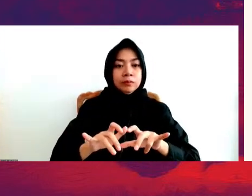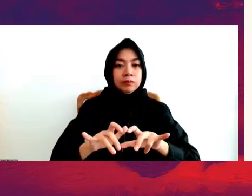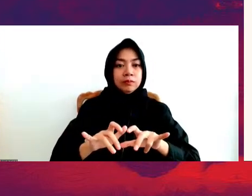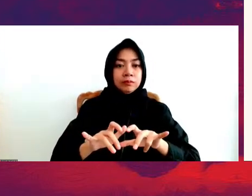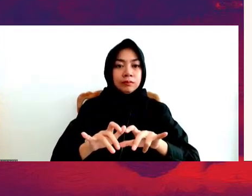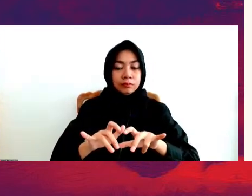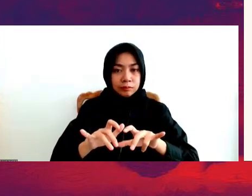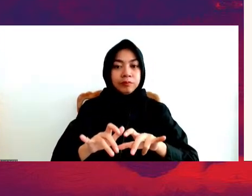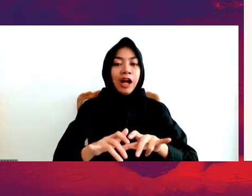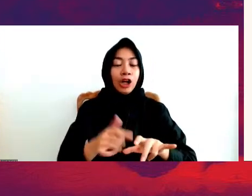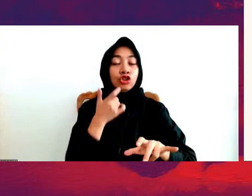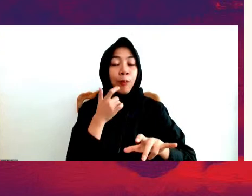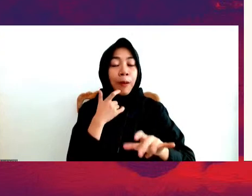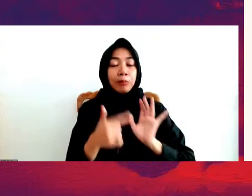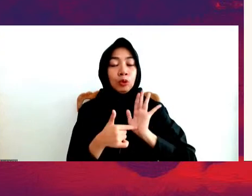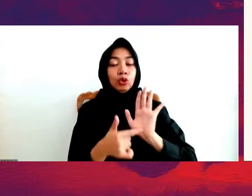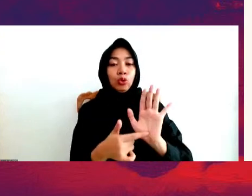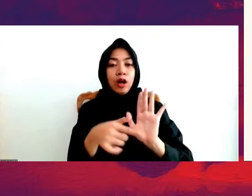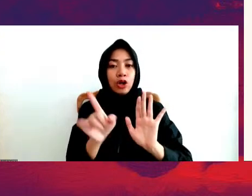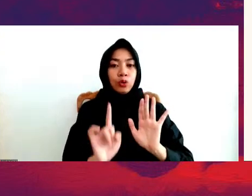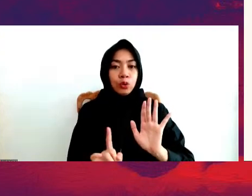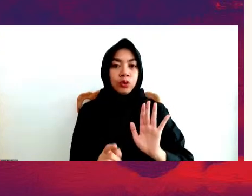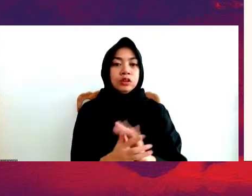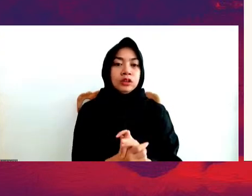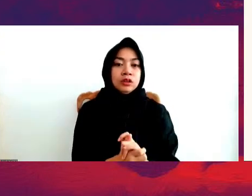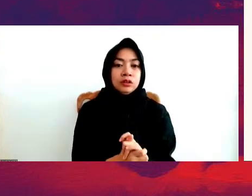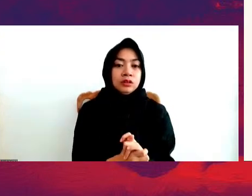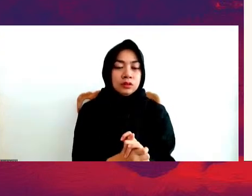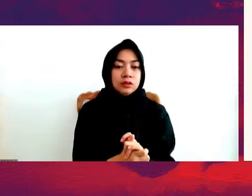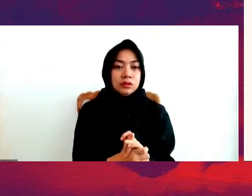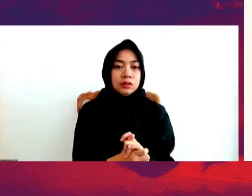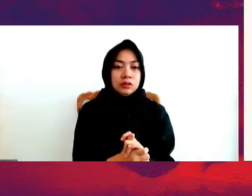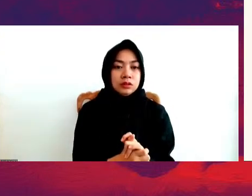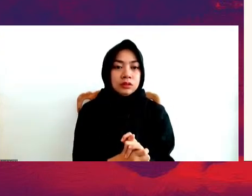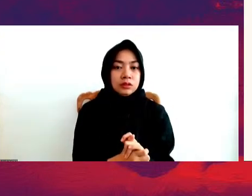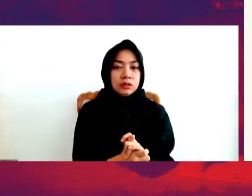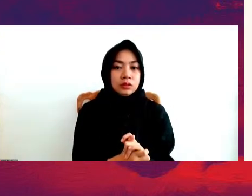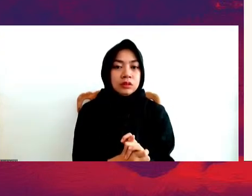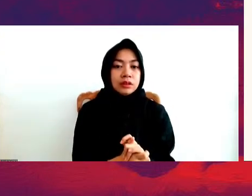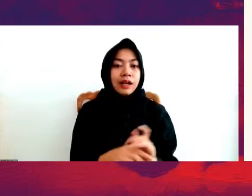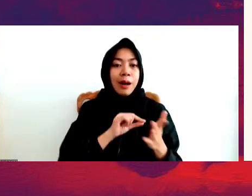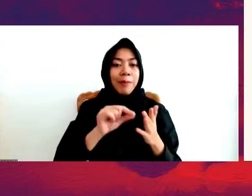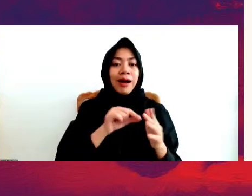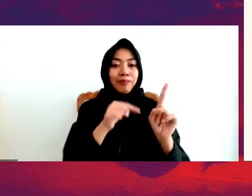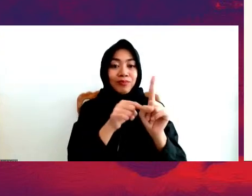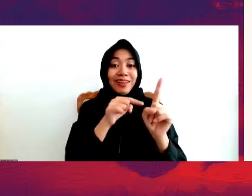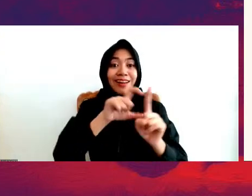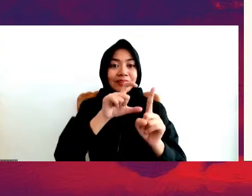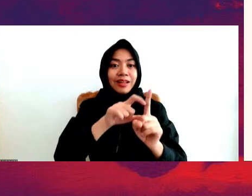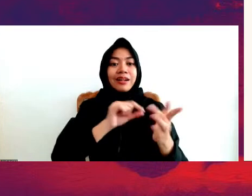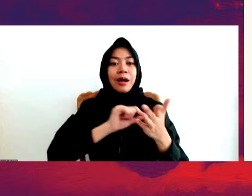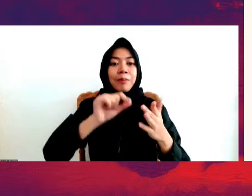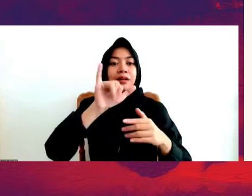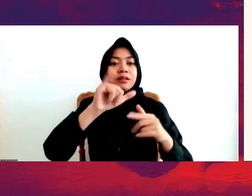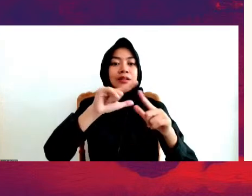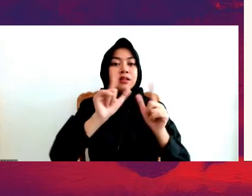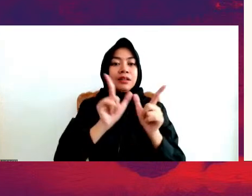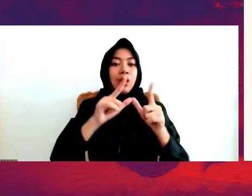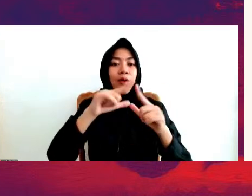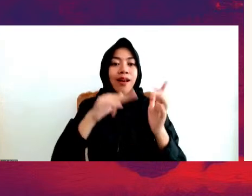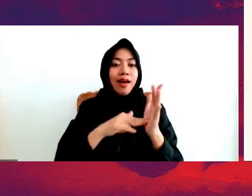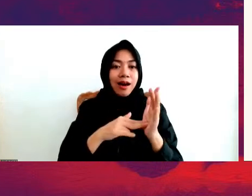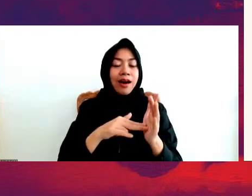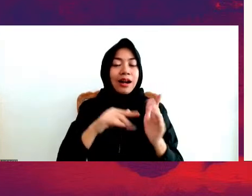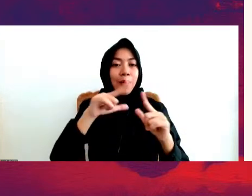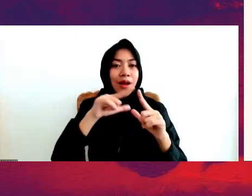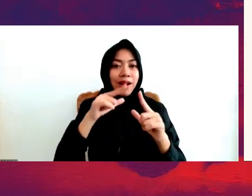let me introduce, before I start explaining the stats, let me please introduce you to Yawala, who's the lady in the picture from